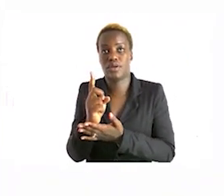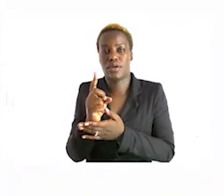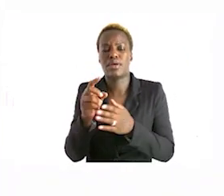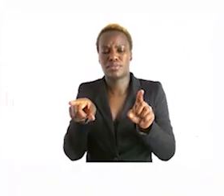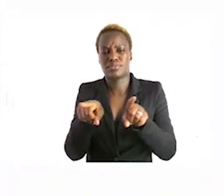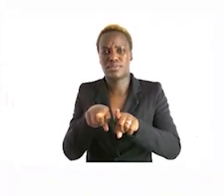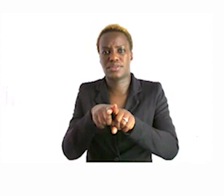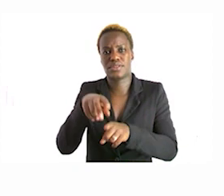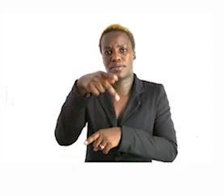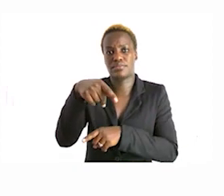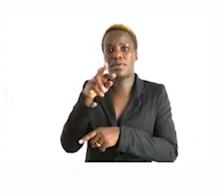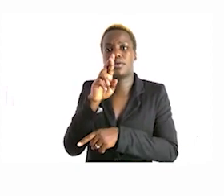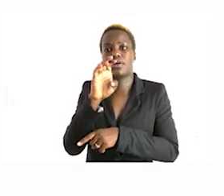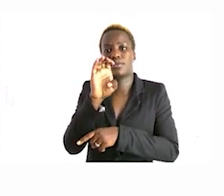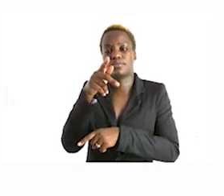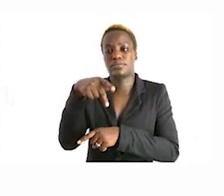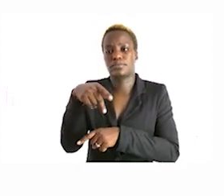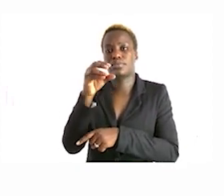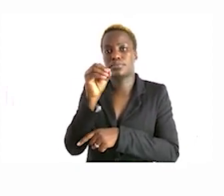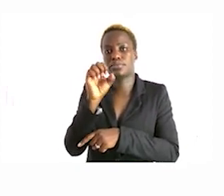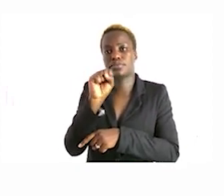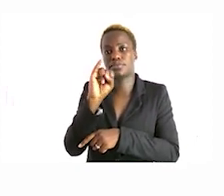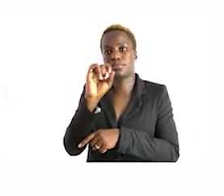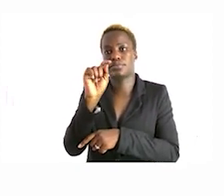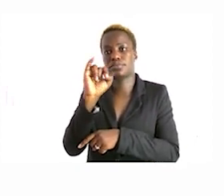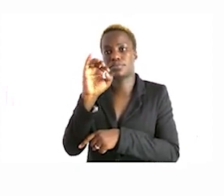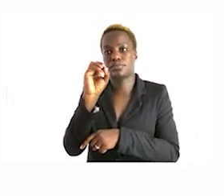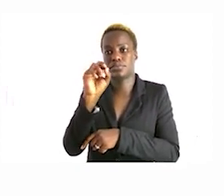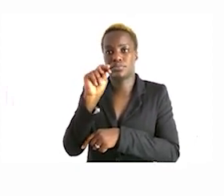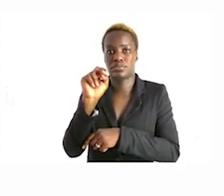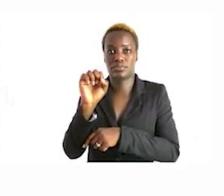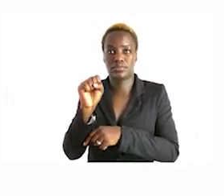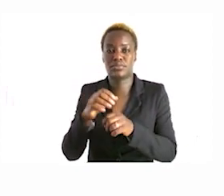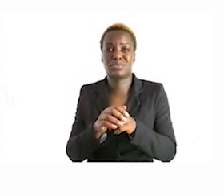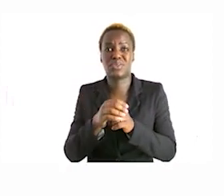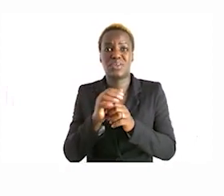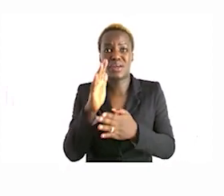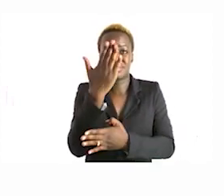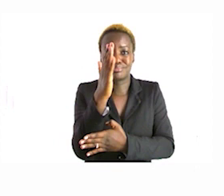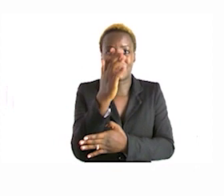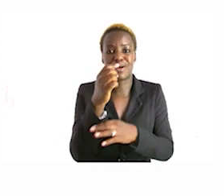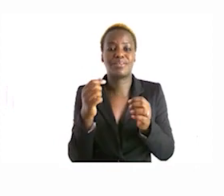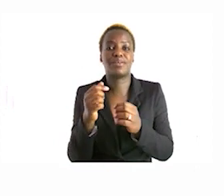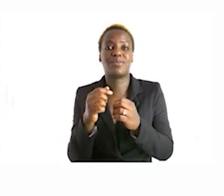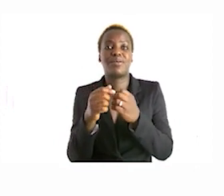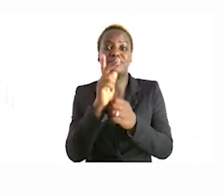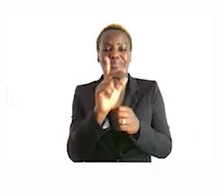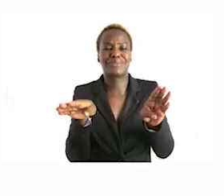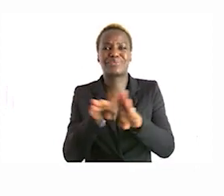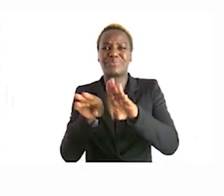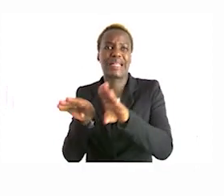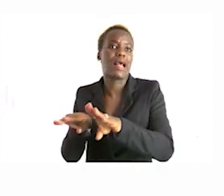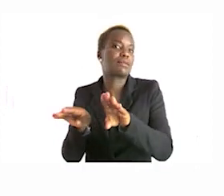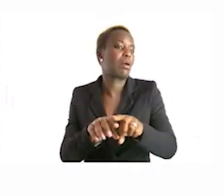prepositions. Here you have a picture of different people doing different kinds of things. So you